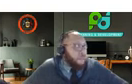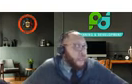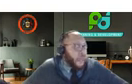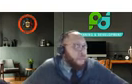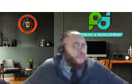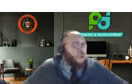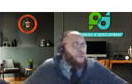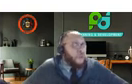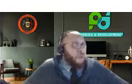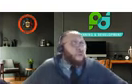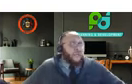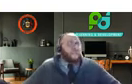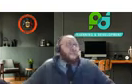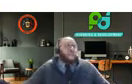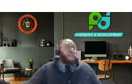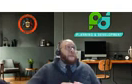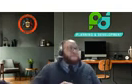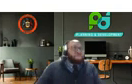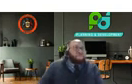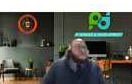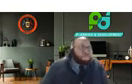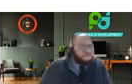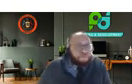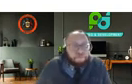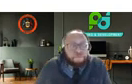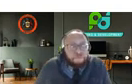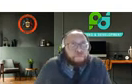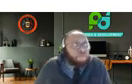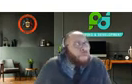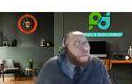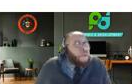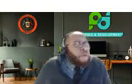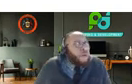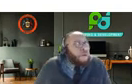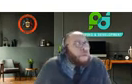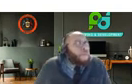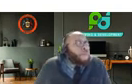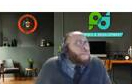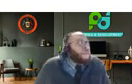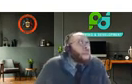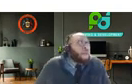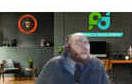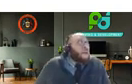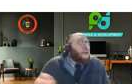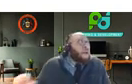if it becomes a plan amendment and before it gets into zoning. Great. Thank you. You're welcome.